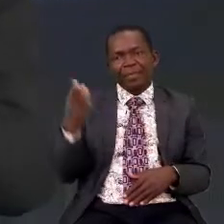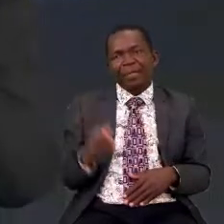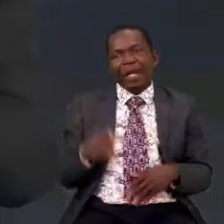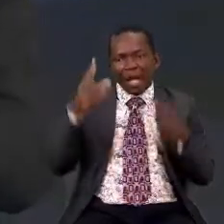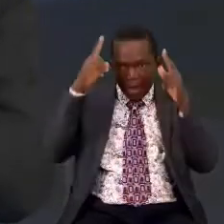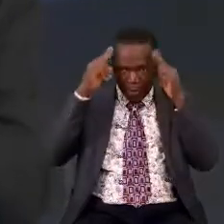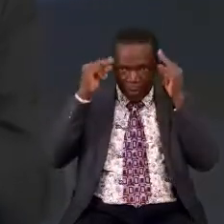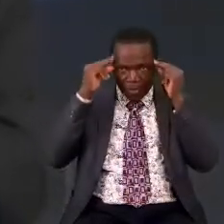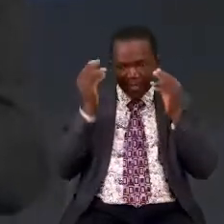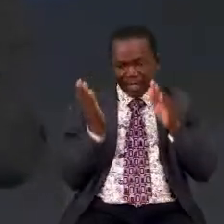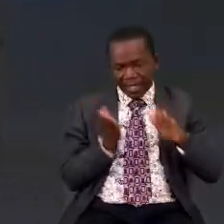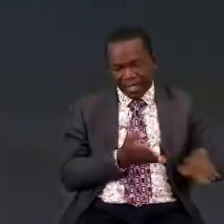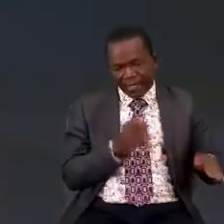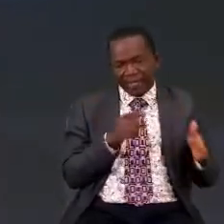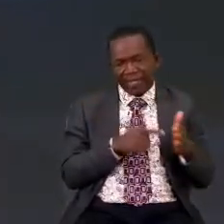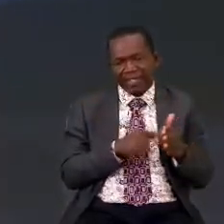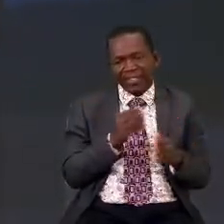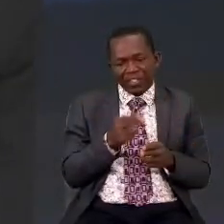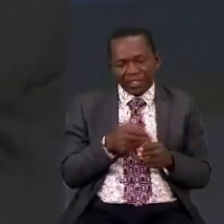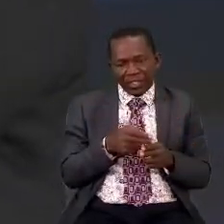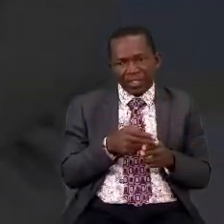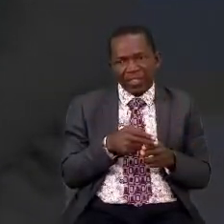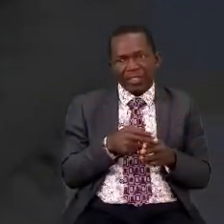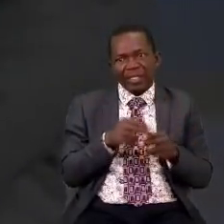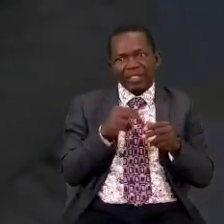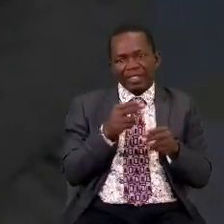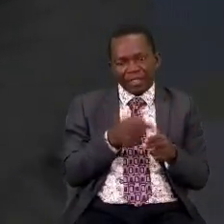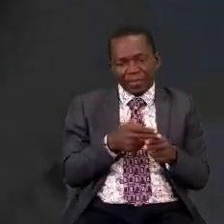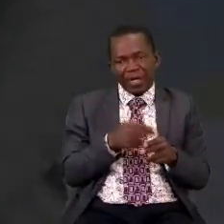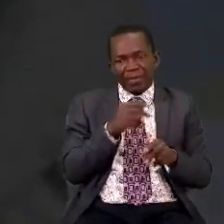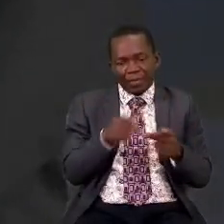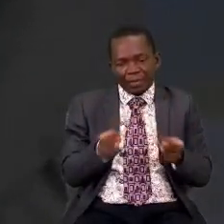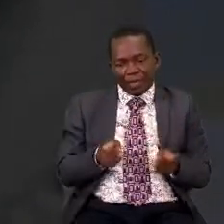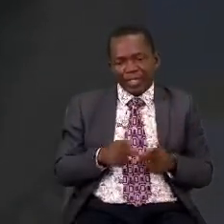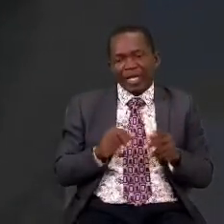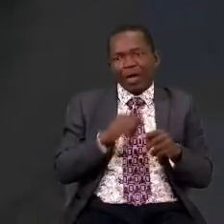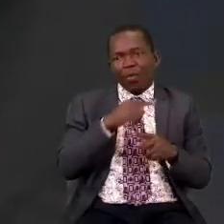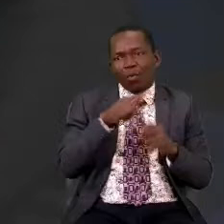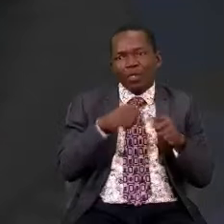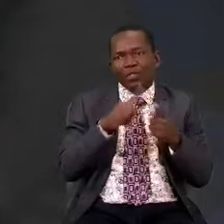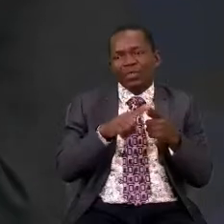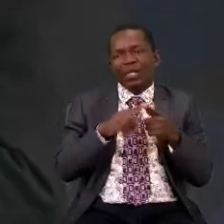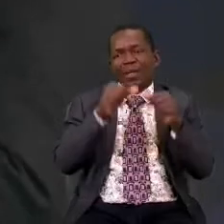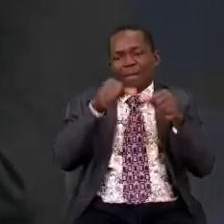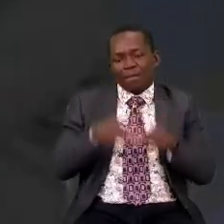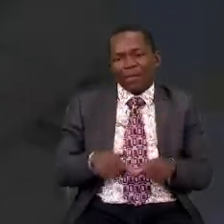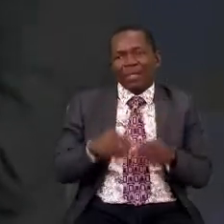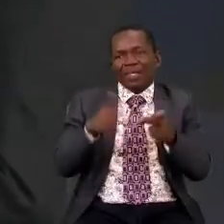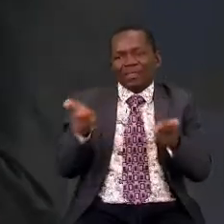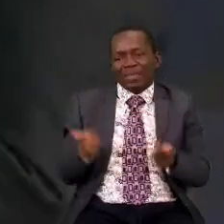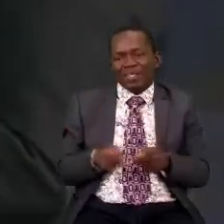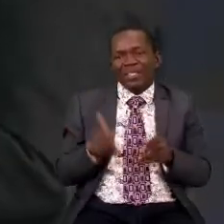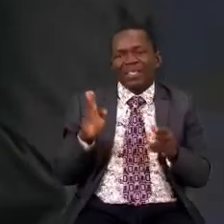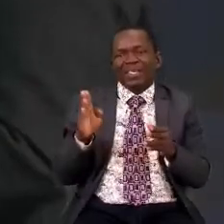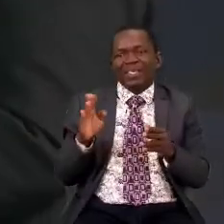actually a promotion. We depart from this place and we go higher to the highest heaven.